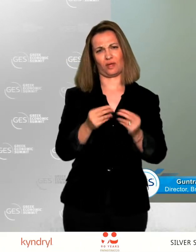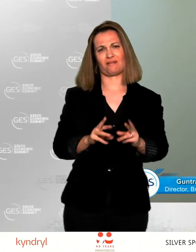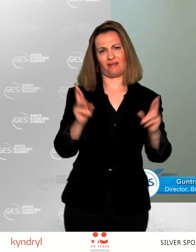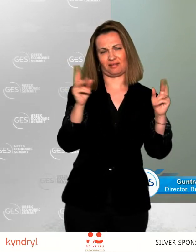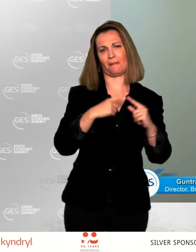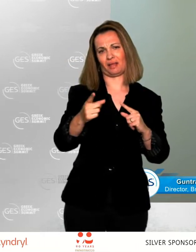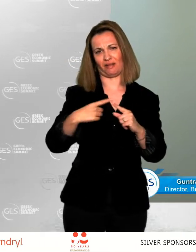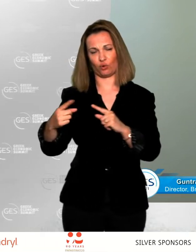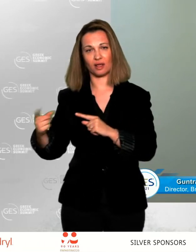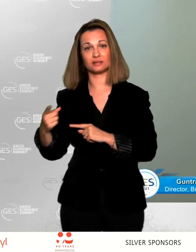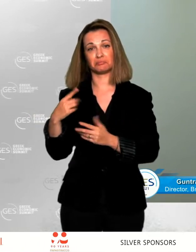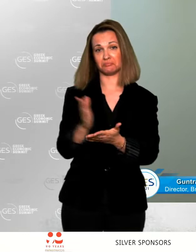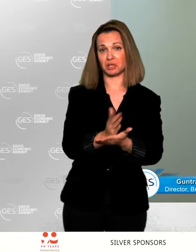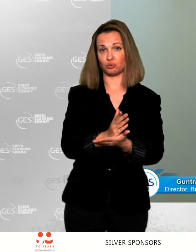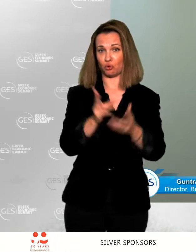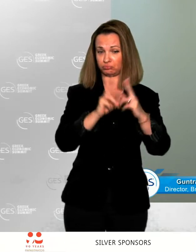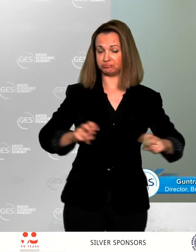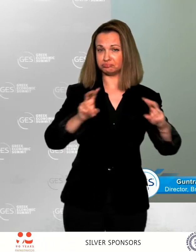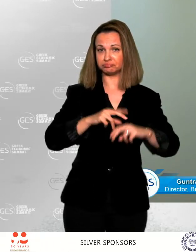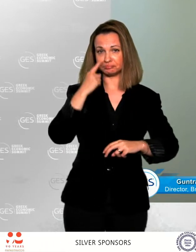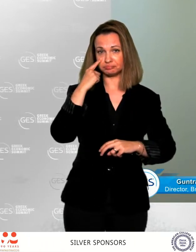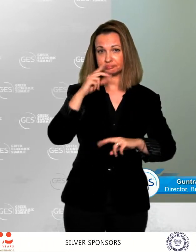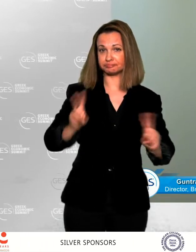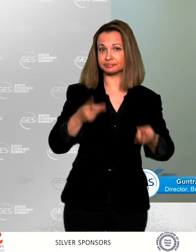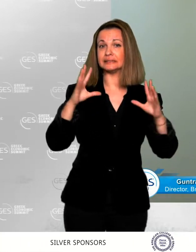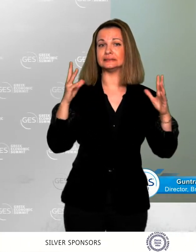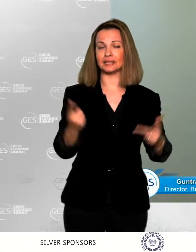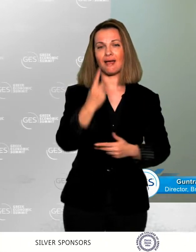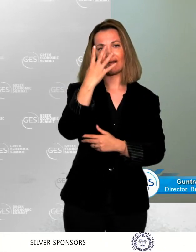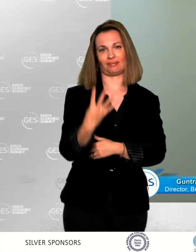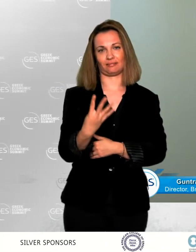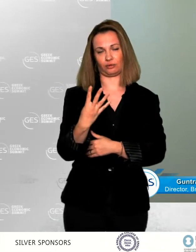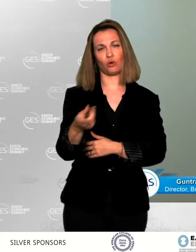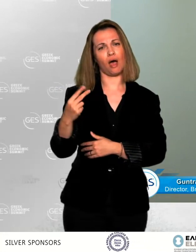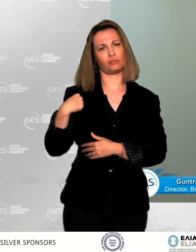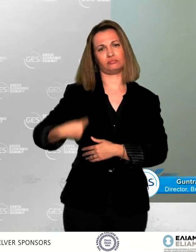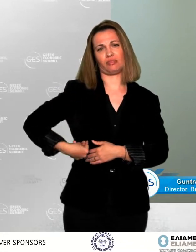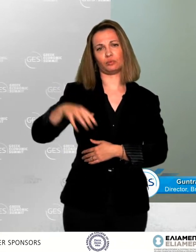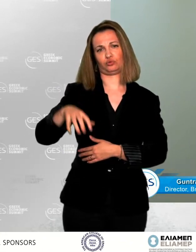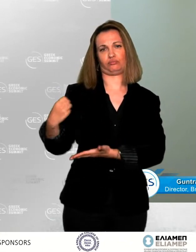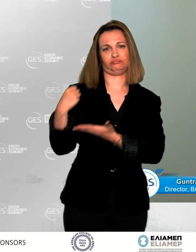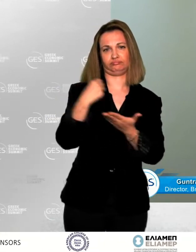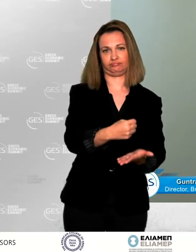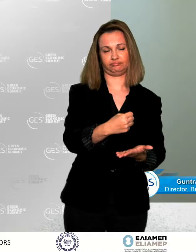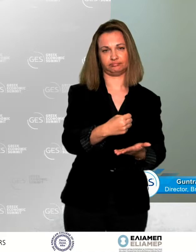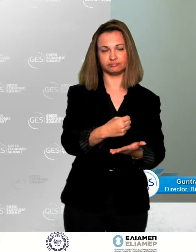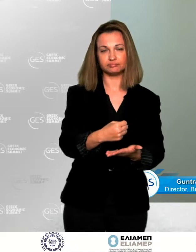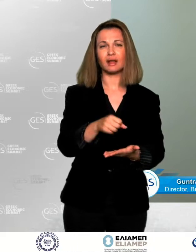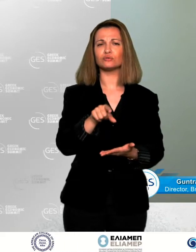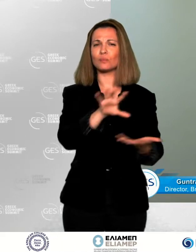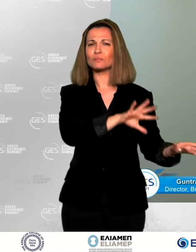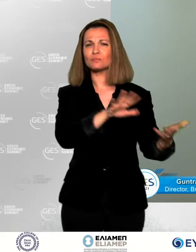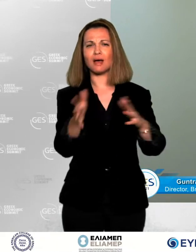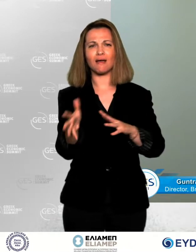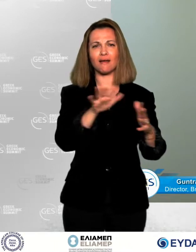roughly a quarter is funded by the public sector. So this gives you something like 80, 90 or 100